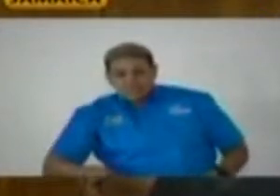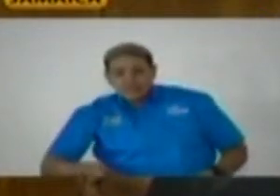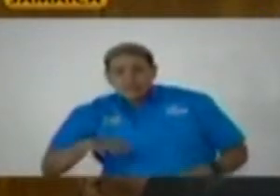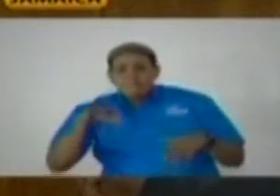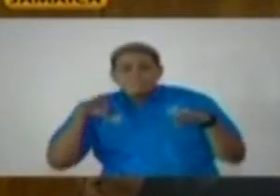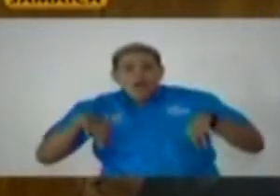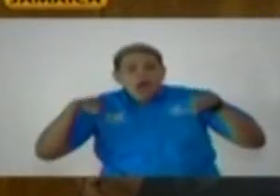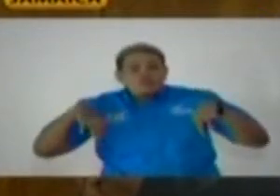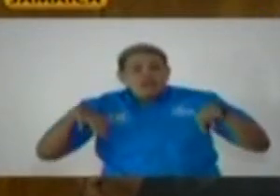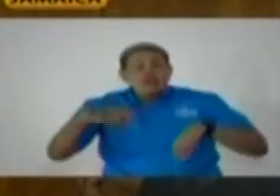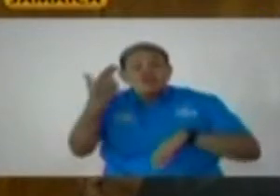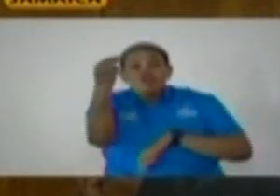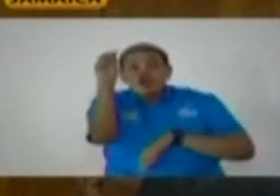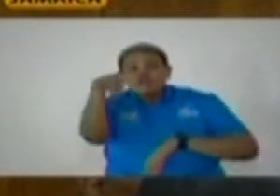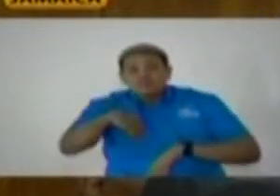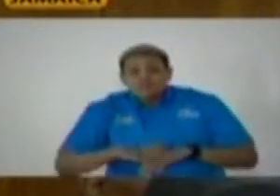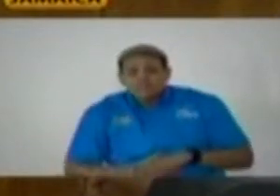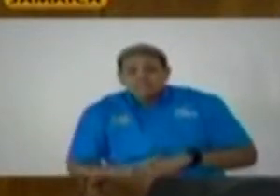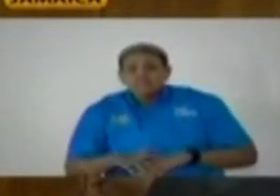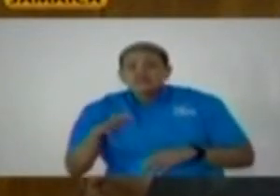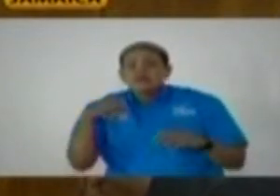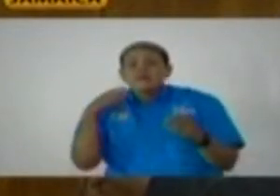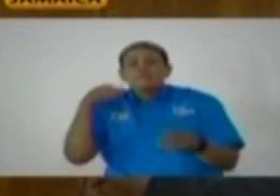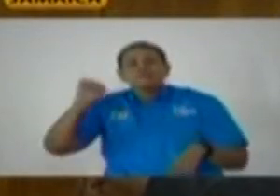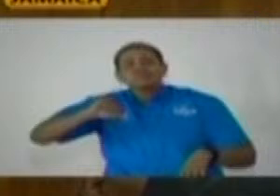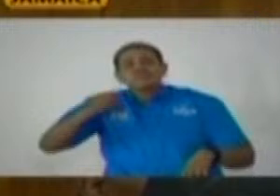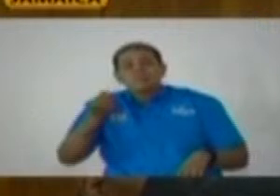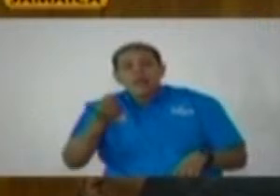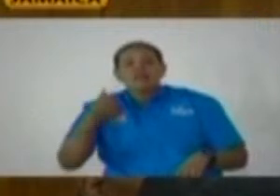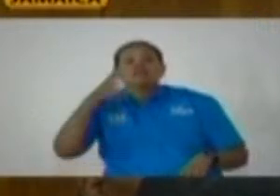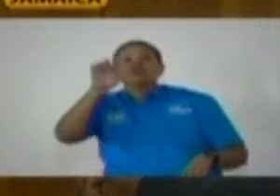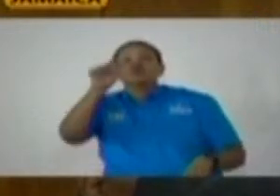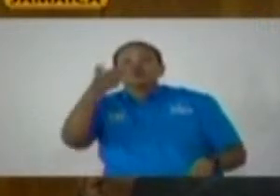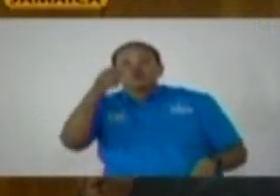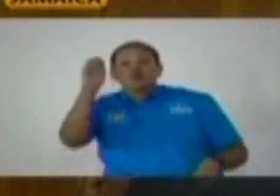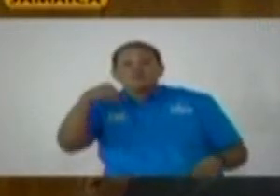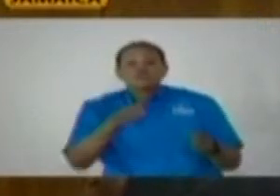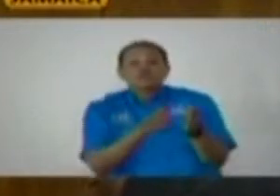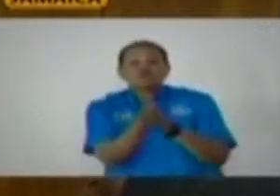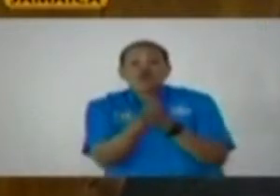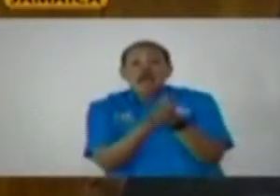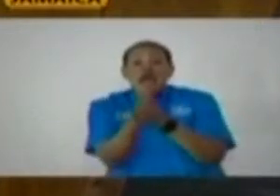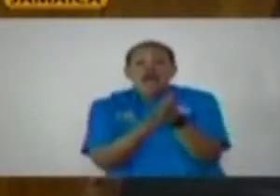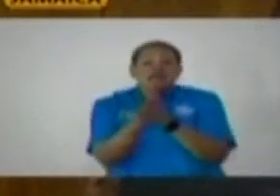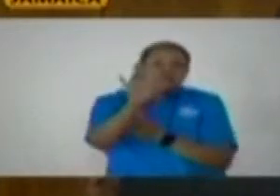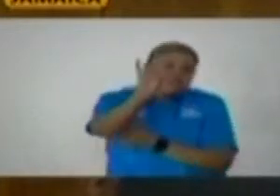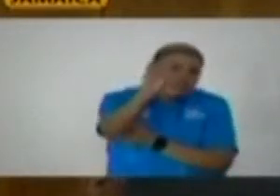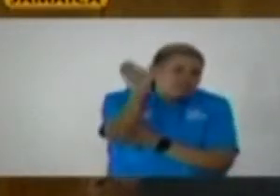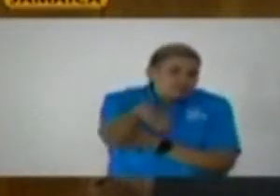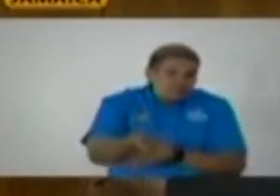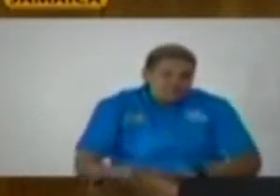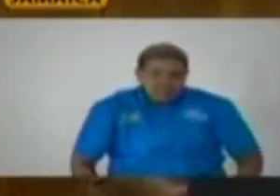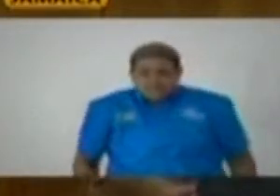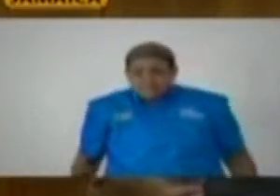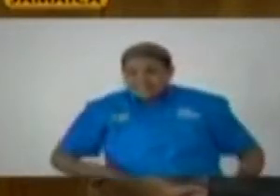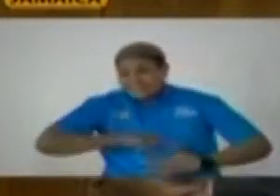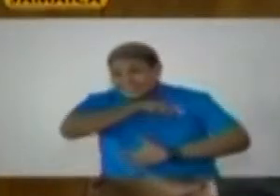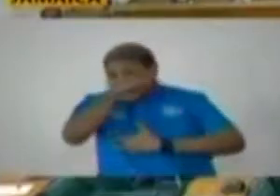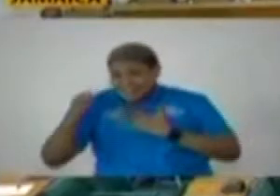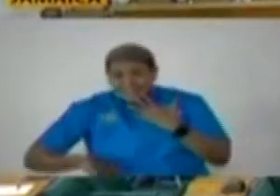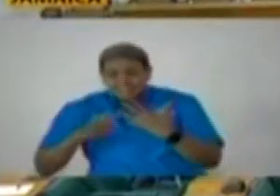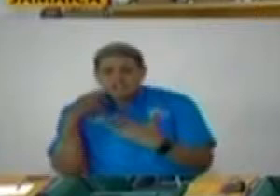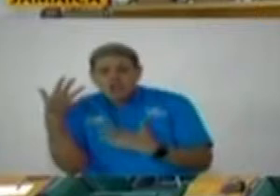Mackerel, 13%. Milk powder, 21%. Rice, 7%. And these are the